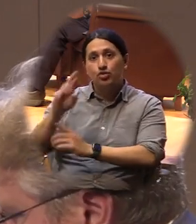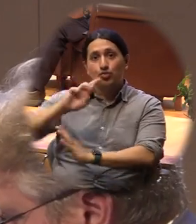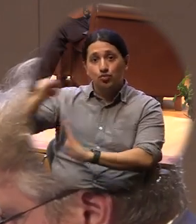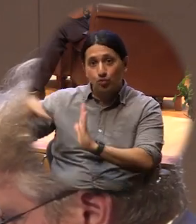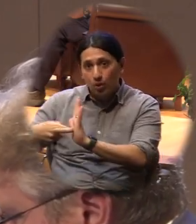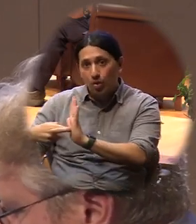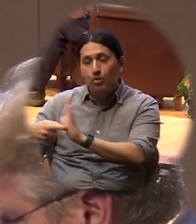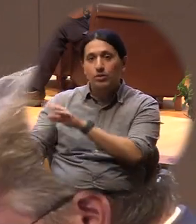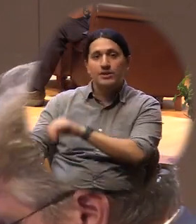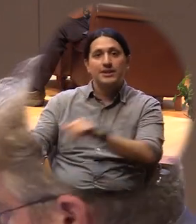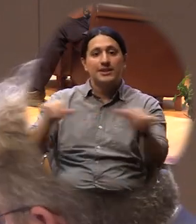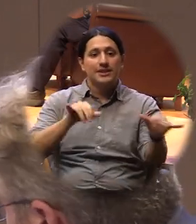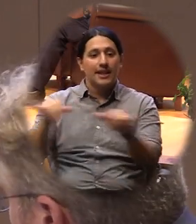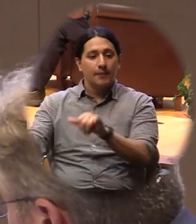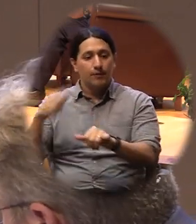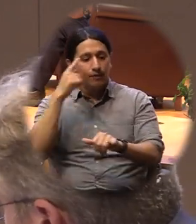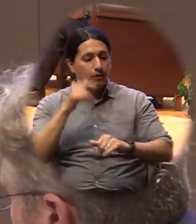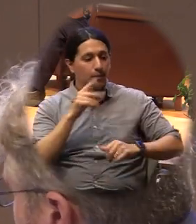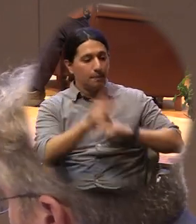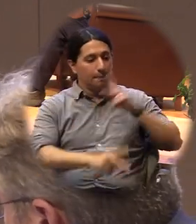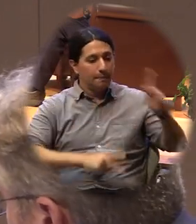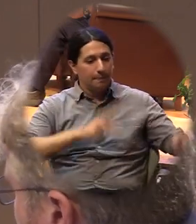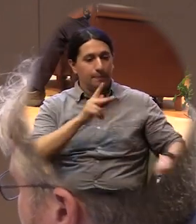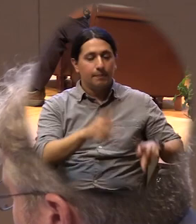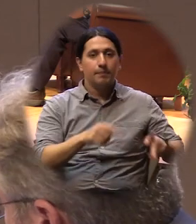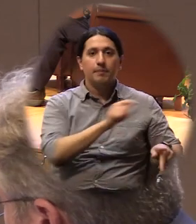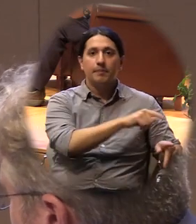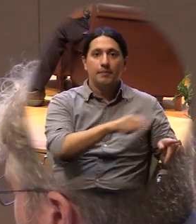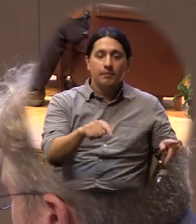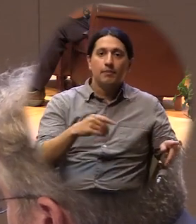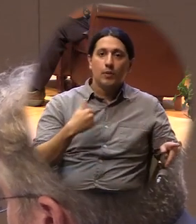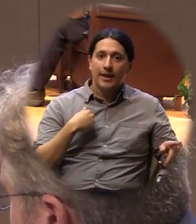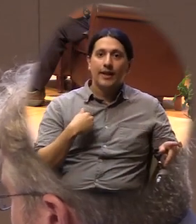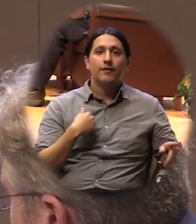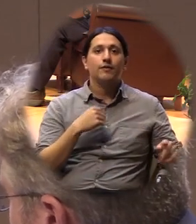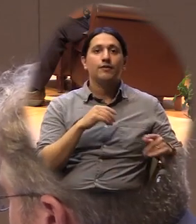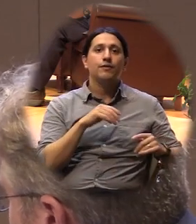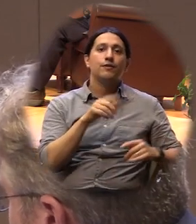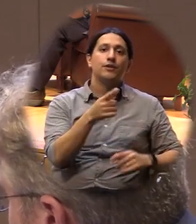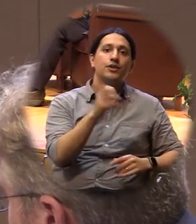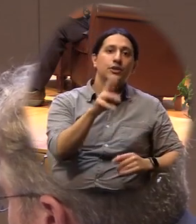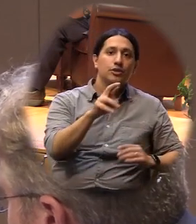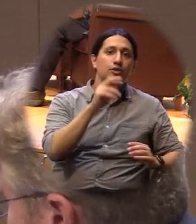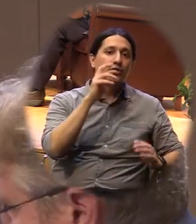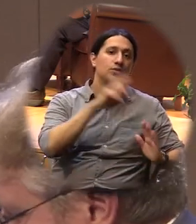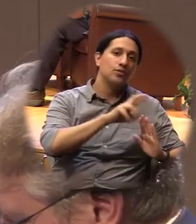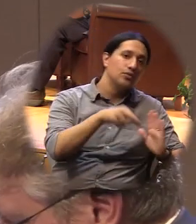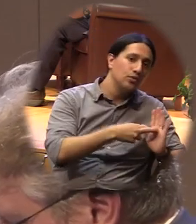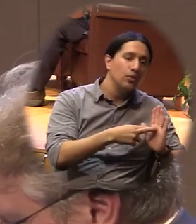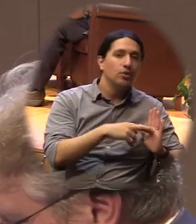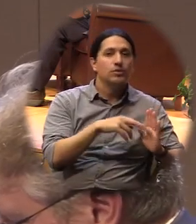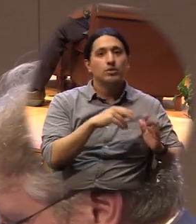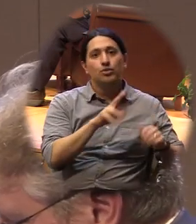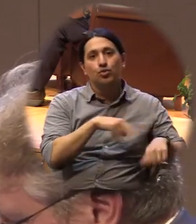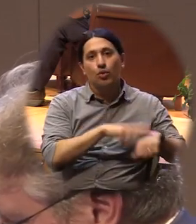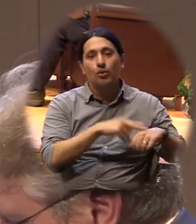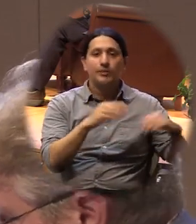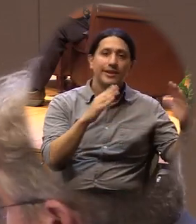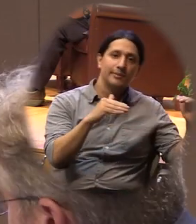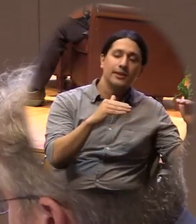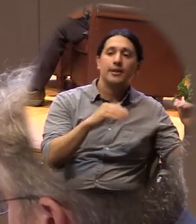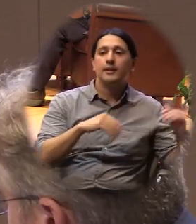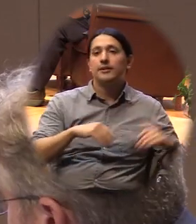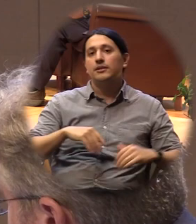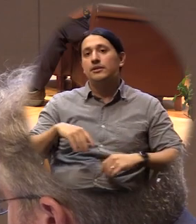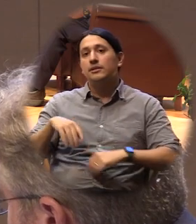and norms and expectations in the human realm. But gender identity, gender expression in